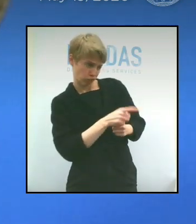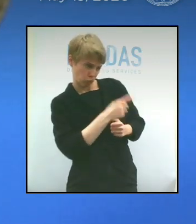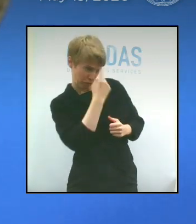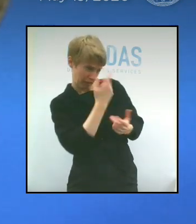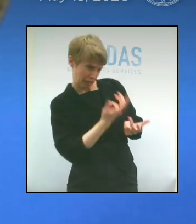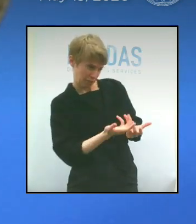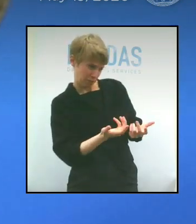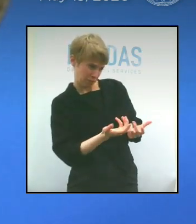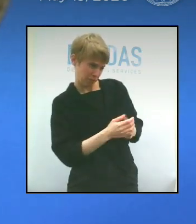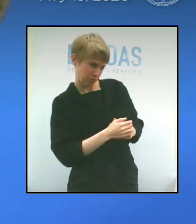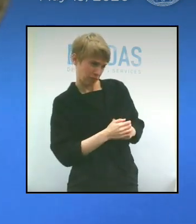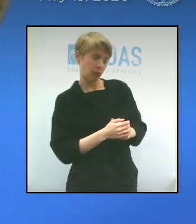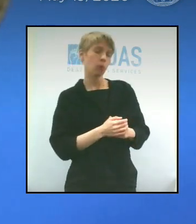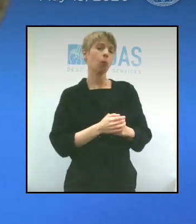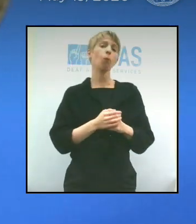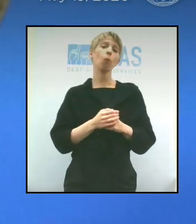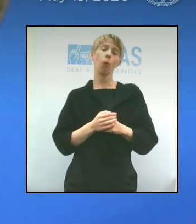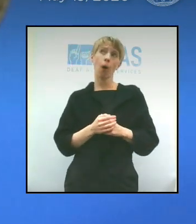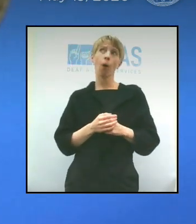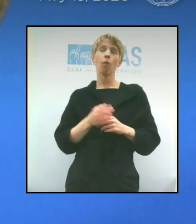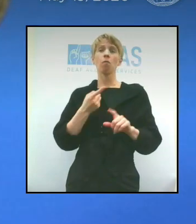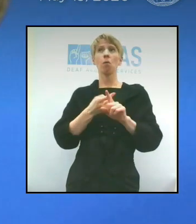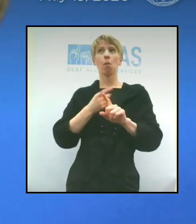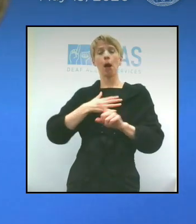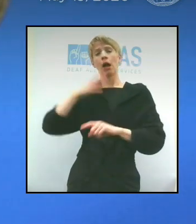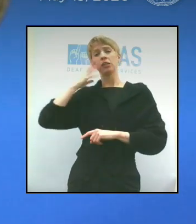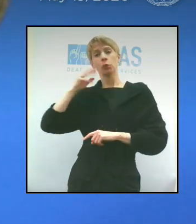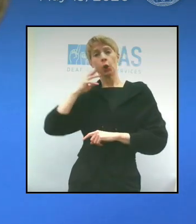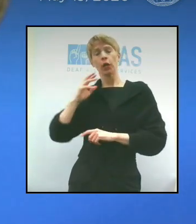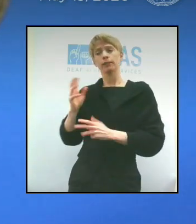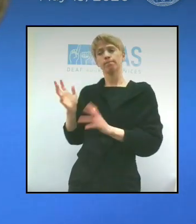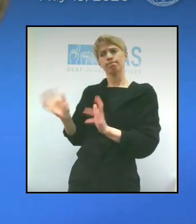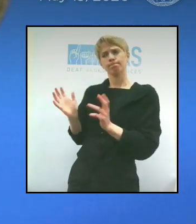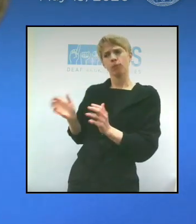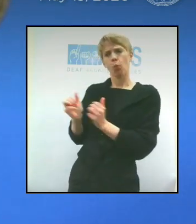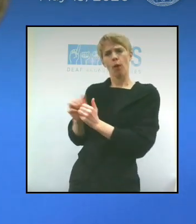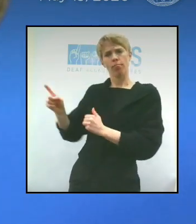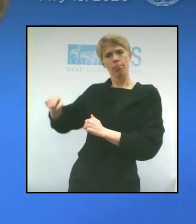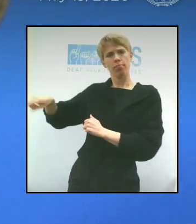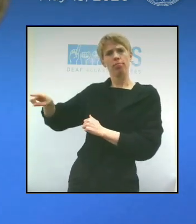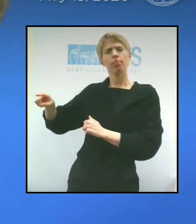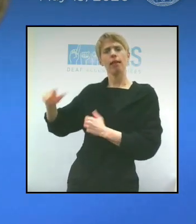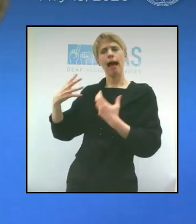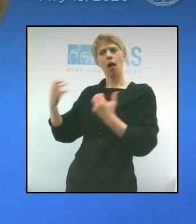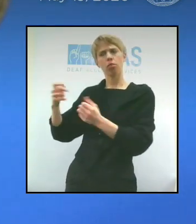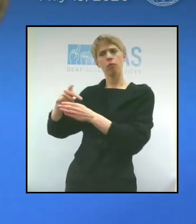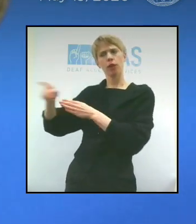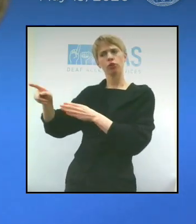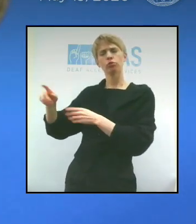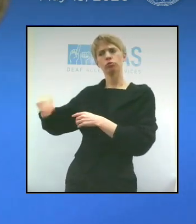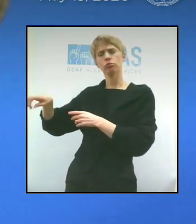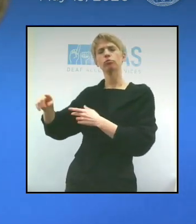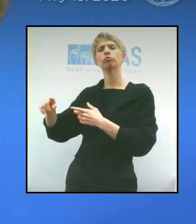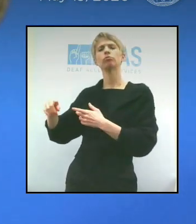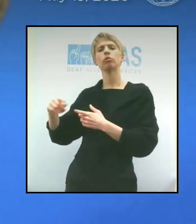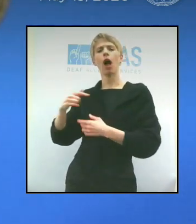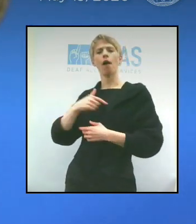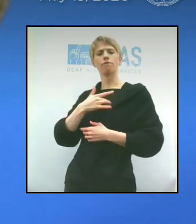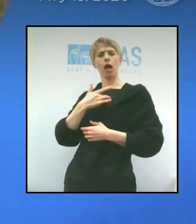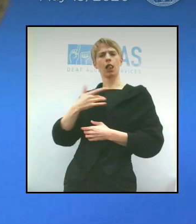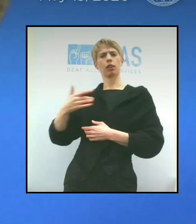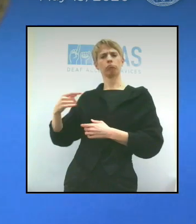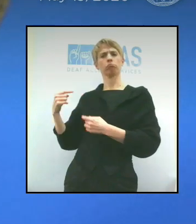Well, based on the data and the conversations I've had, I felt up until yesterday night that we